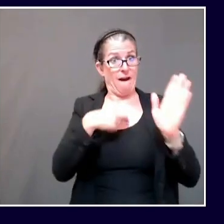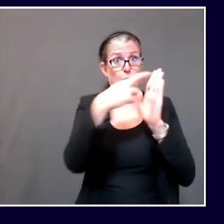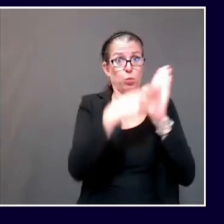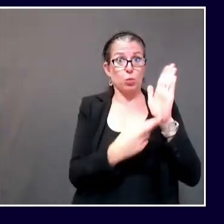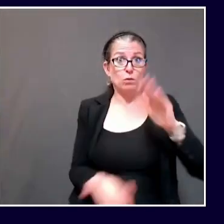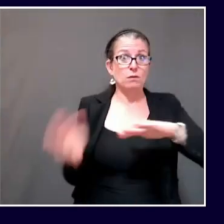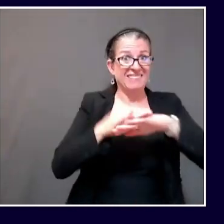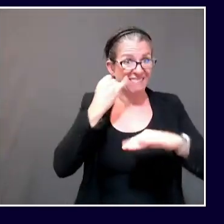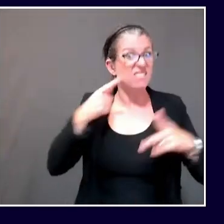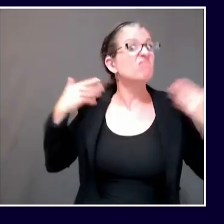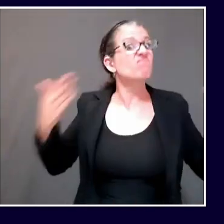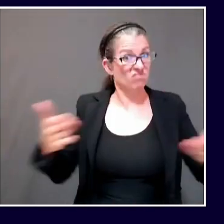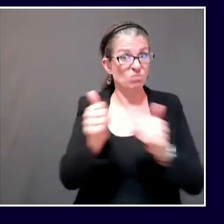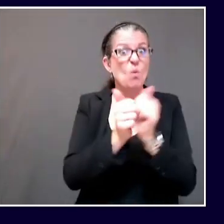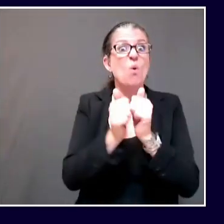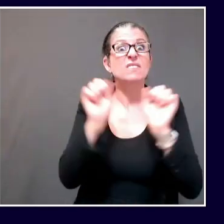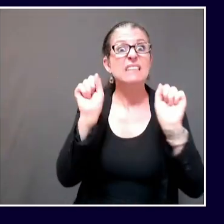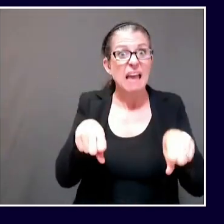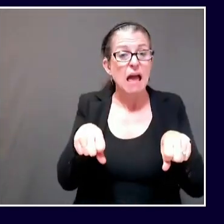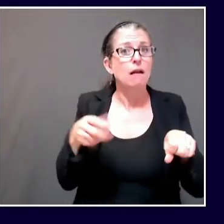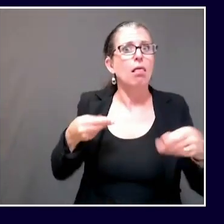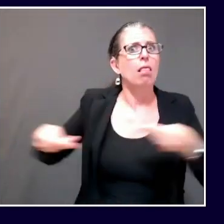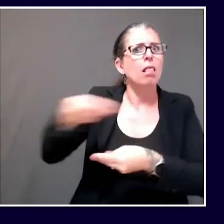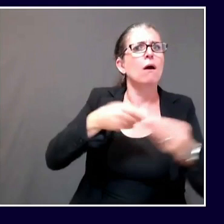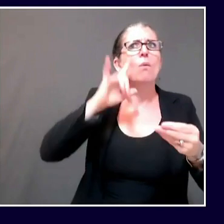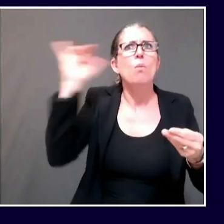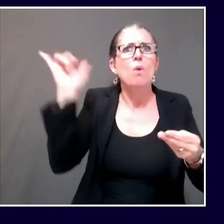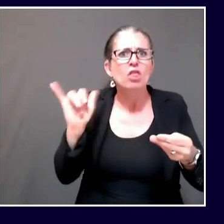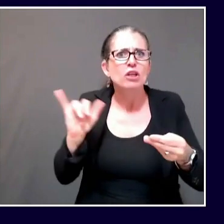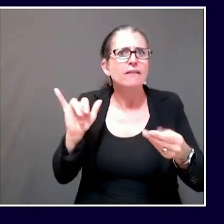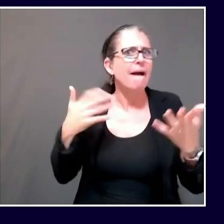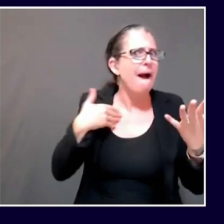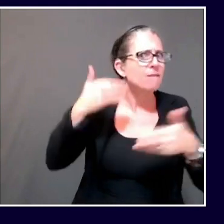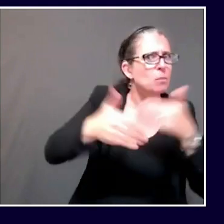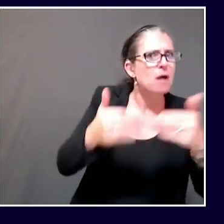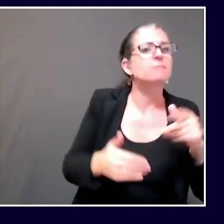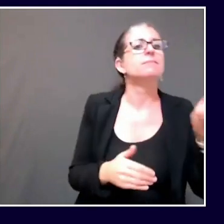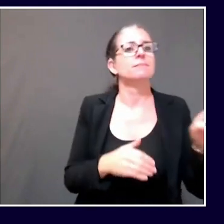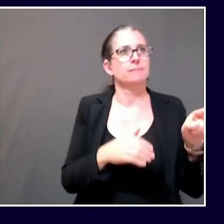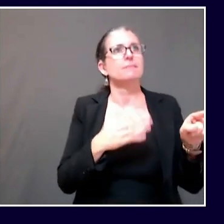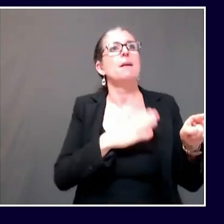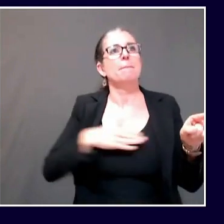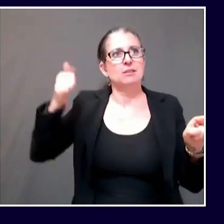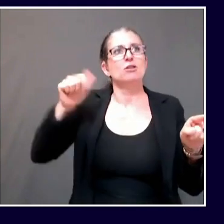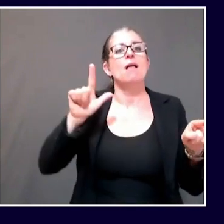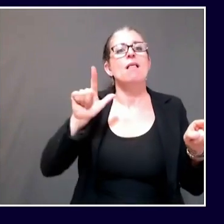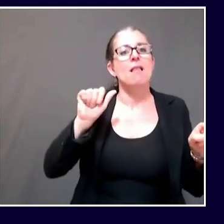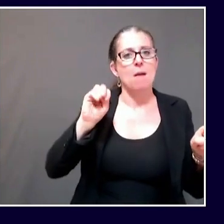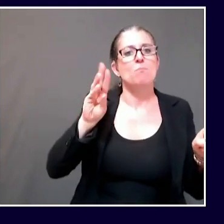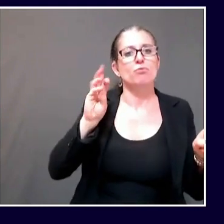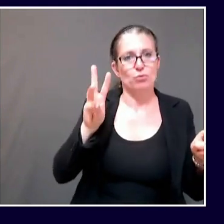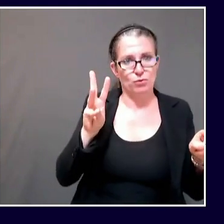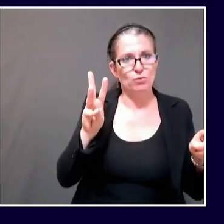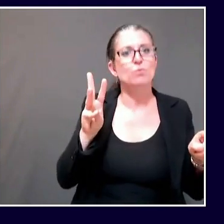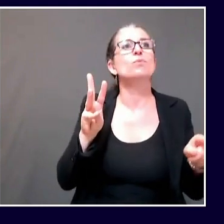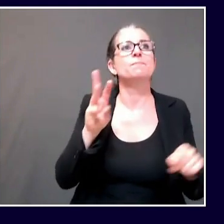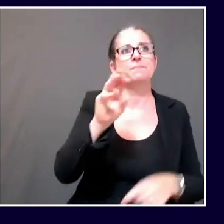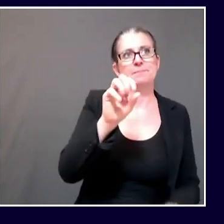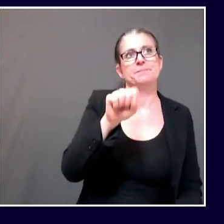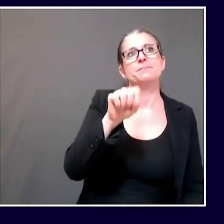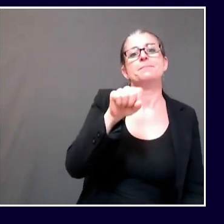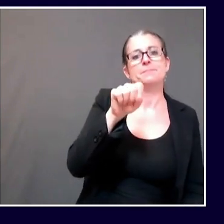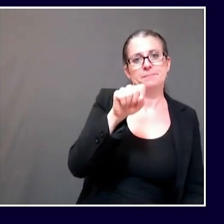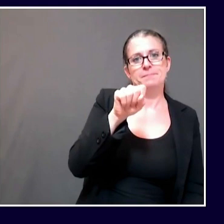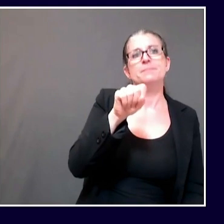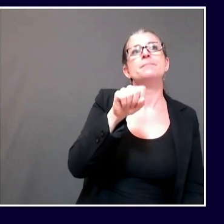I think I'll answer that question. So we at the Department of Health and Human Services received part of the Maine